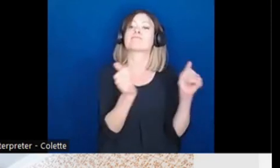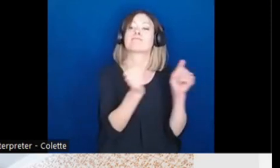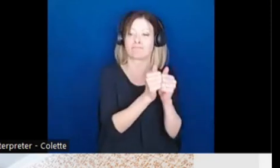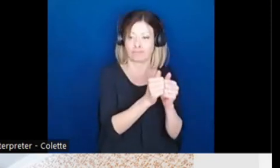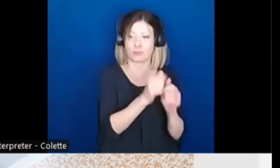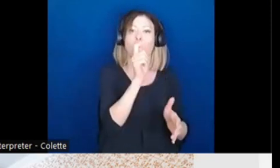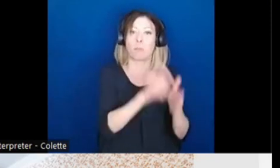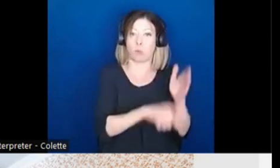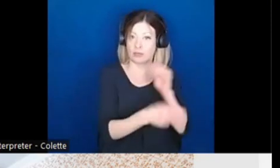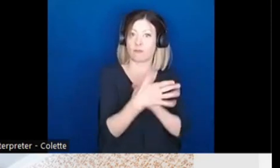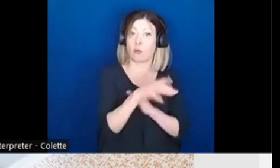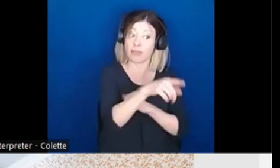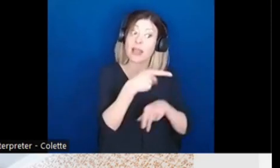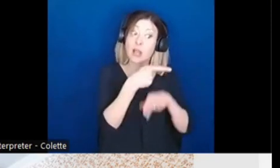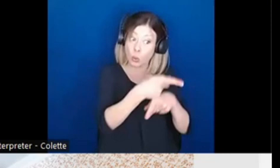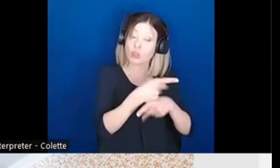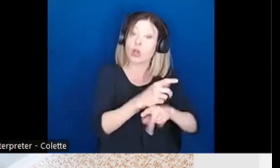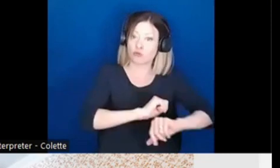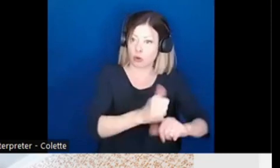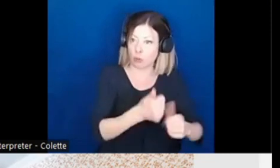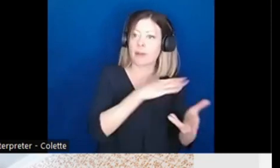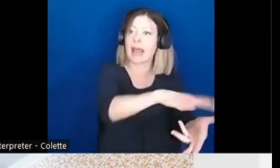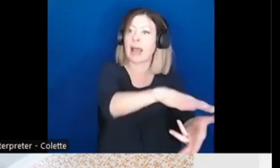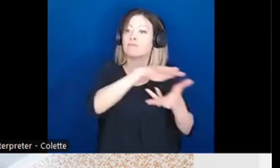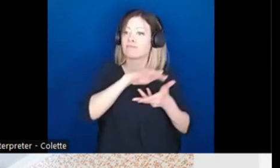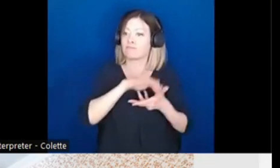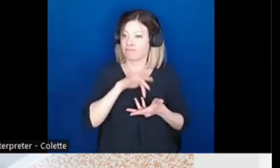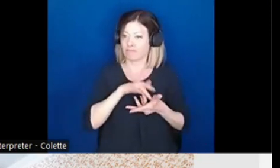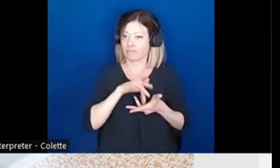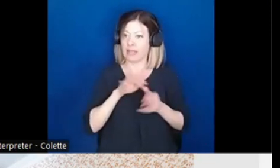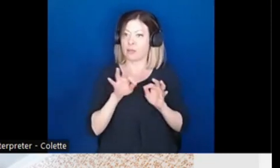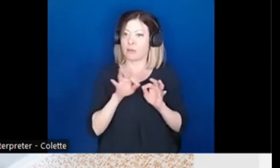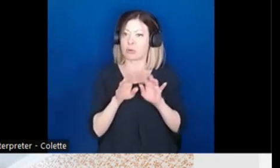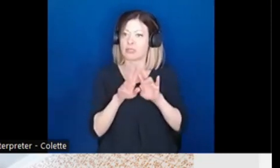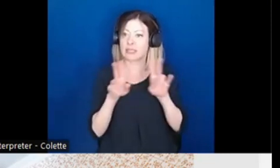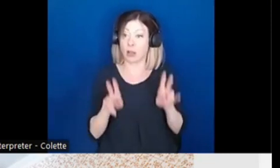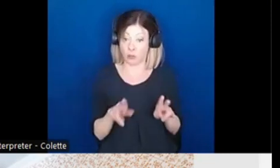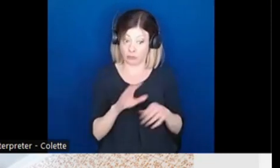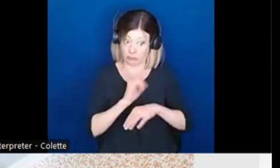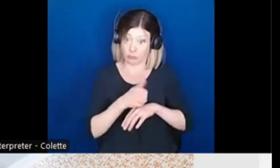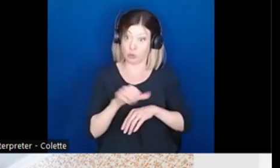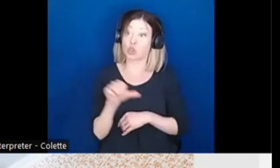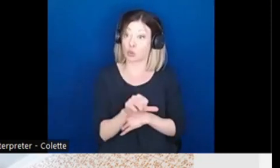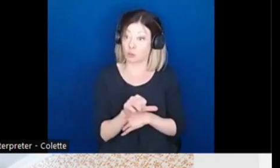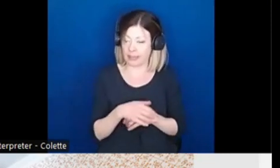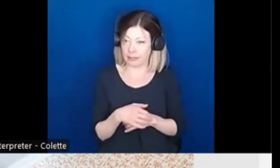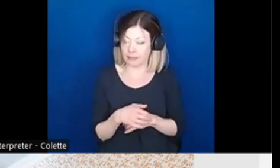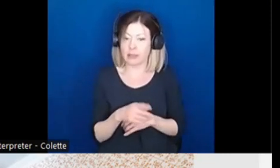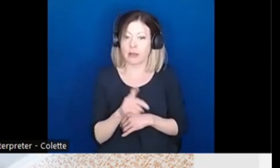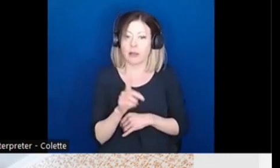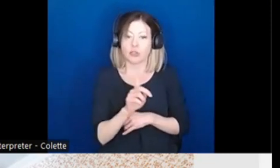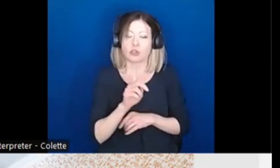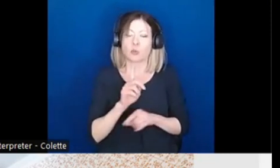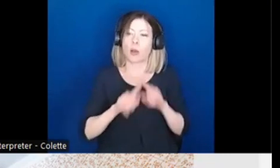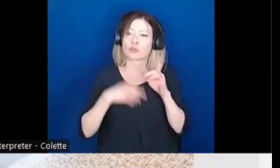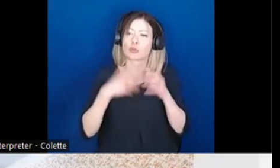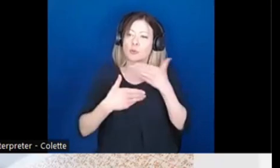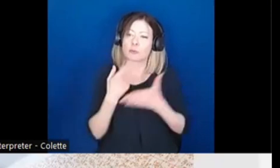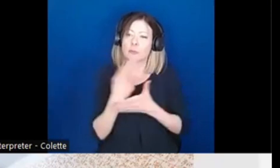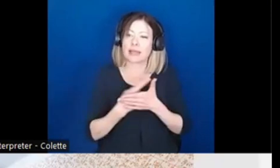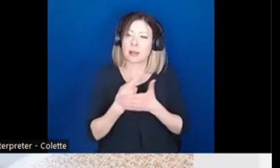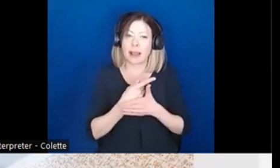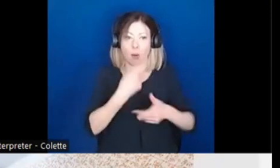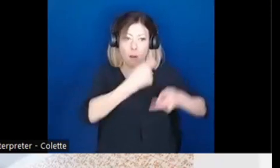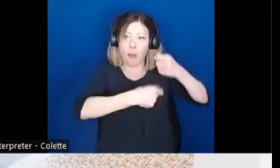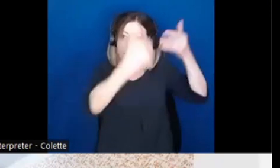well, but now it's kind of back home where it should be, really. Yes, so what I was saying about the blinds, it's very sunny. The room's